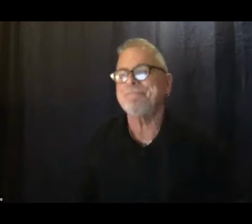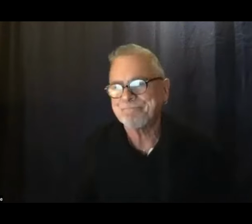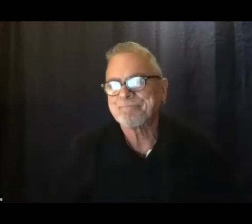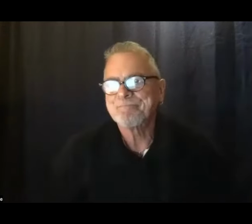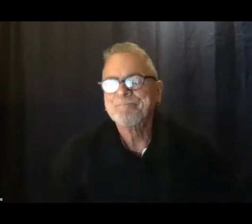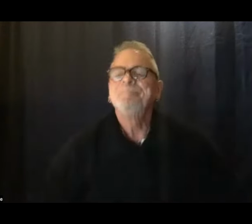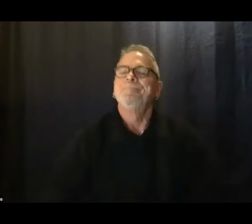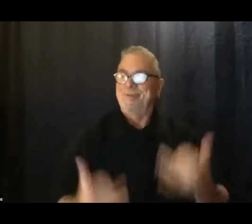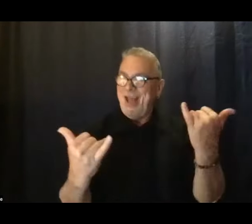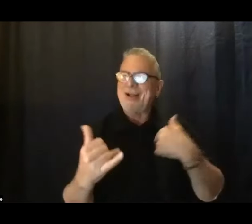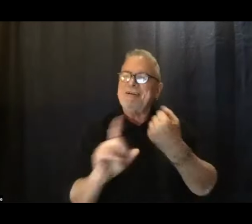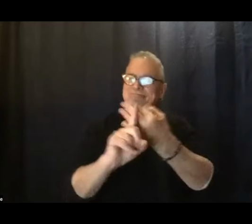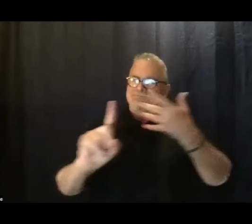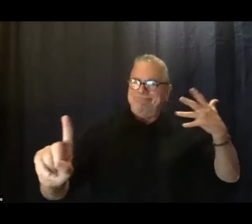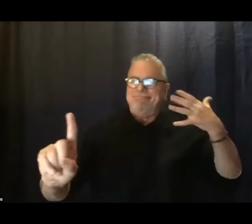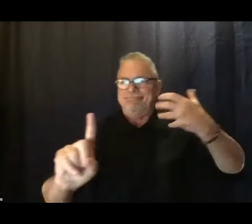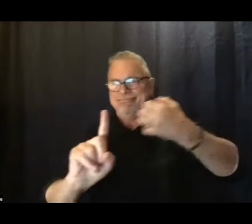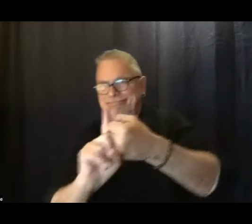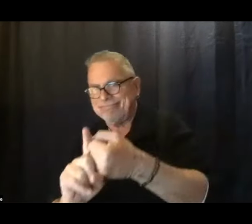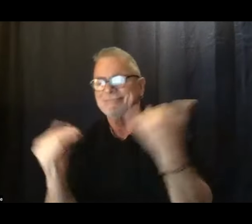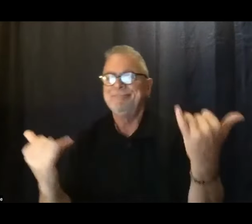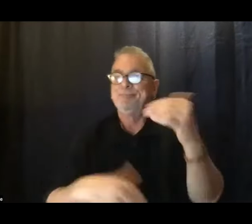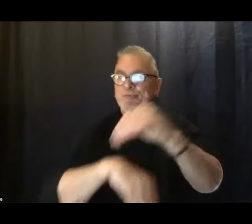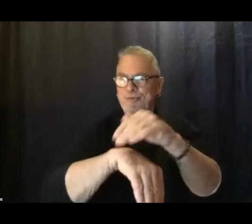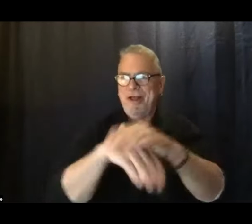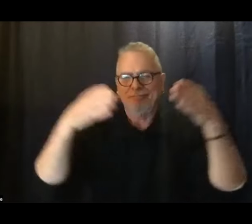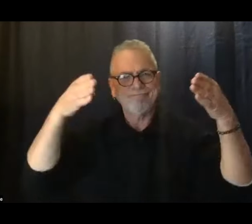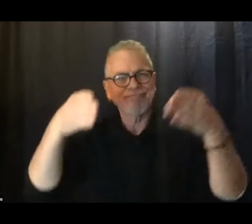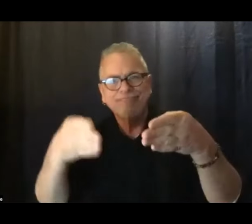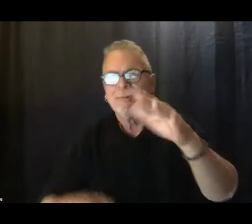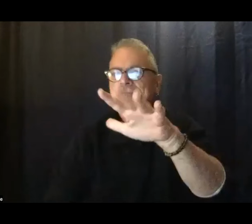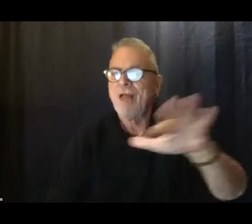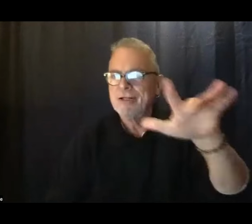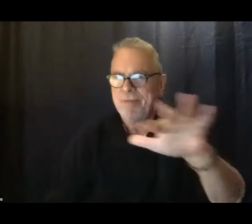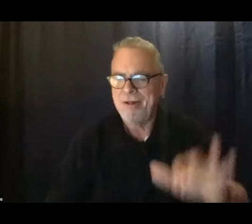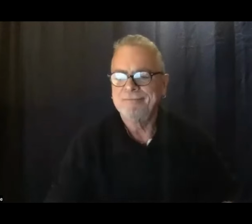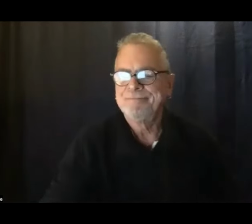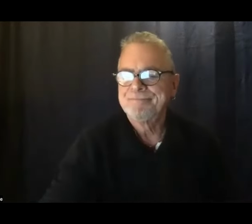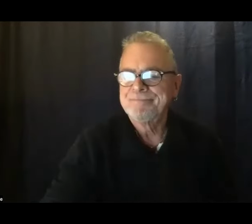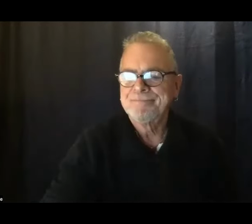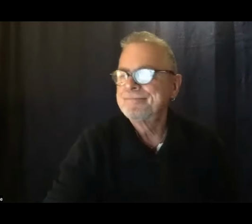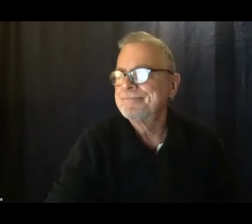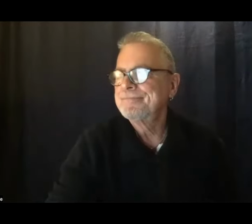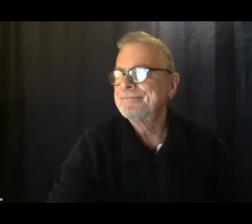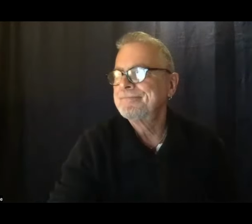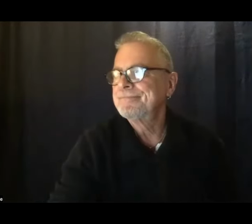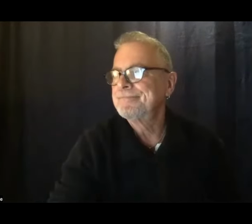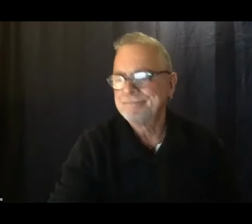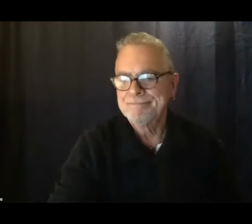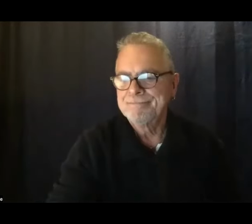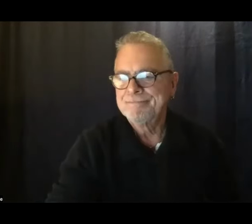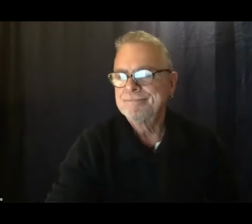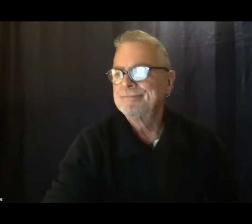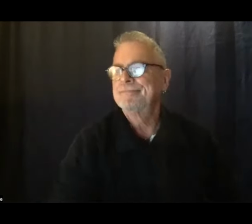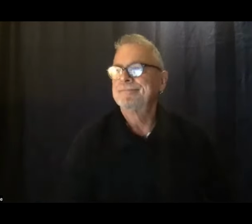you should be able to see that. So that's fingerspelling. But I really want to dive deep, get a big idea of what it is,